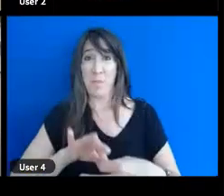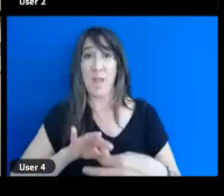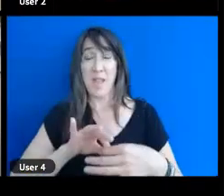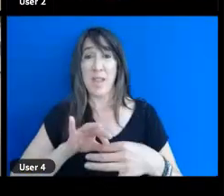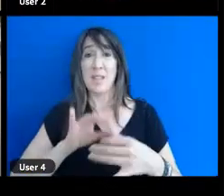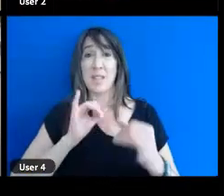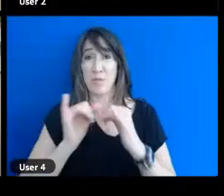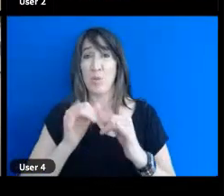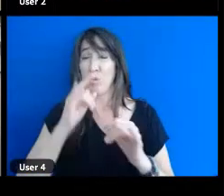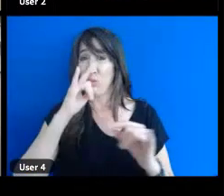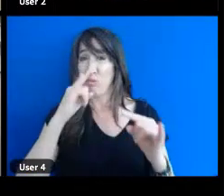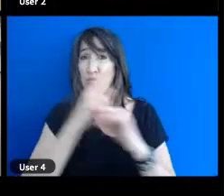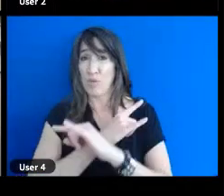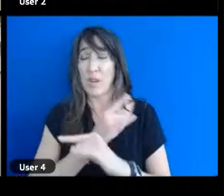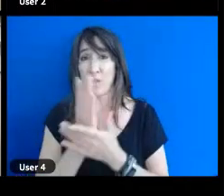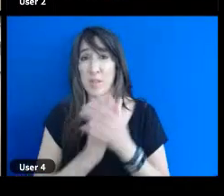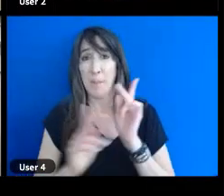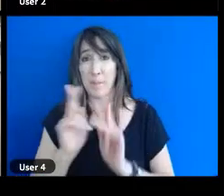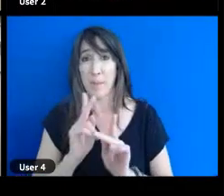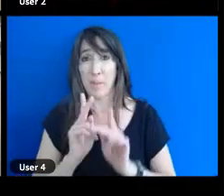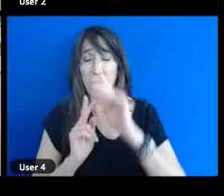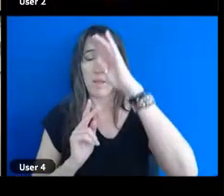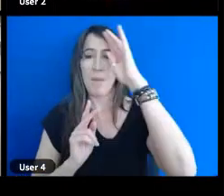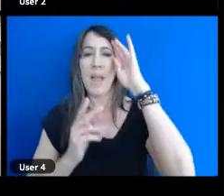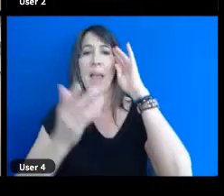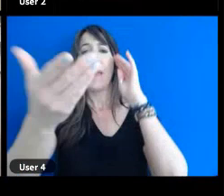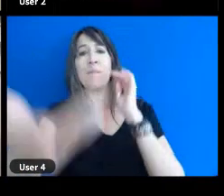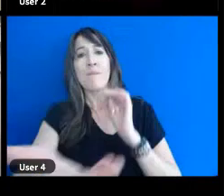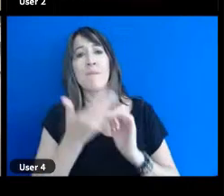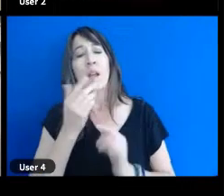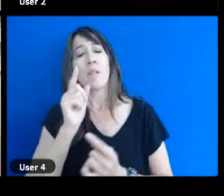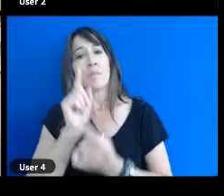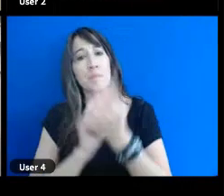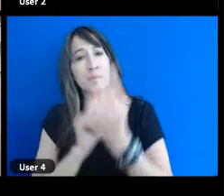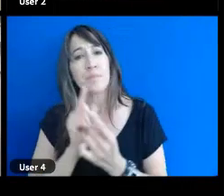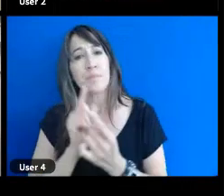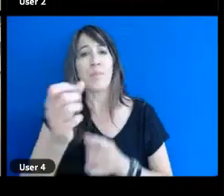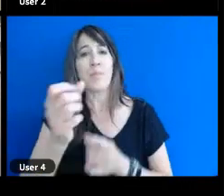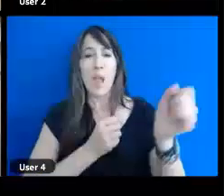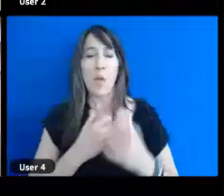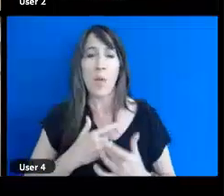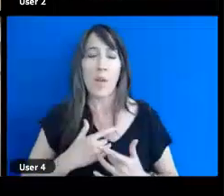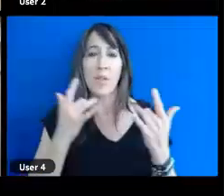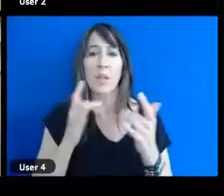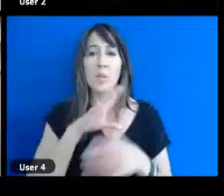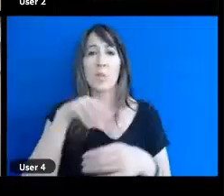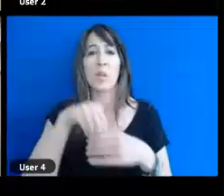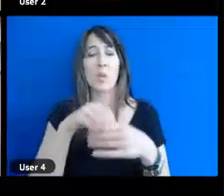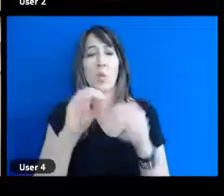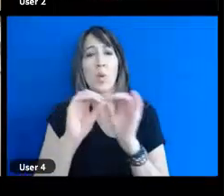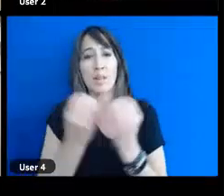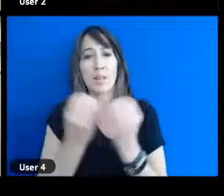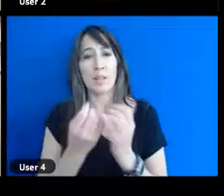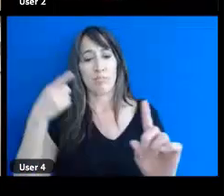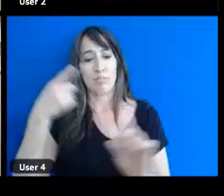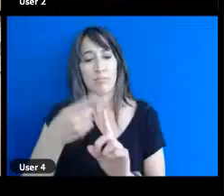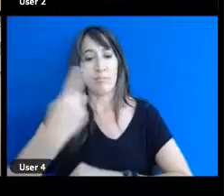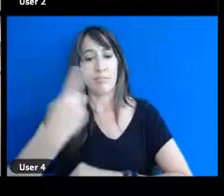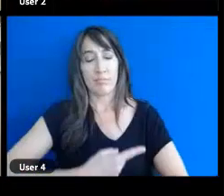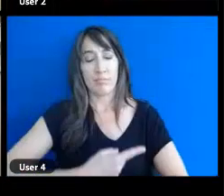assessment tools. Behavior-based interviews, for example, can be really tricky, and we'll talk about that next. Invite people on site